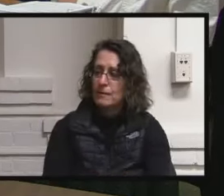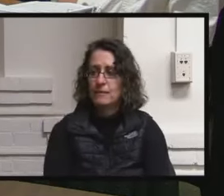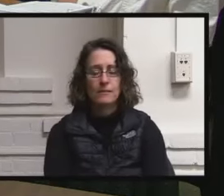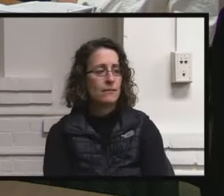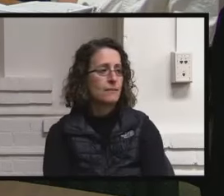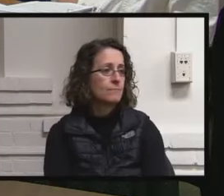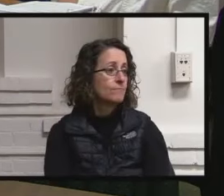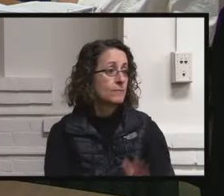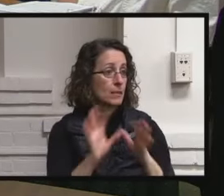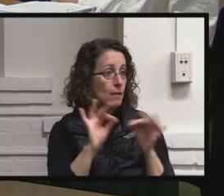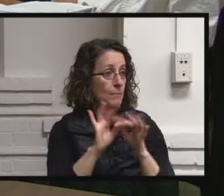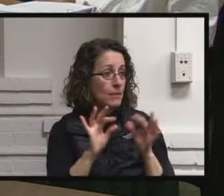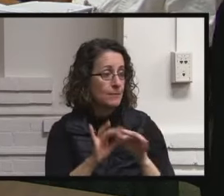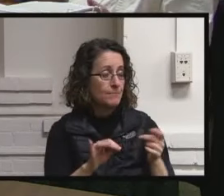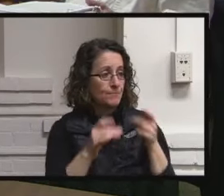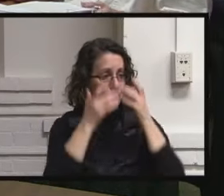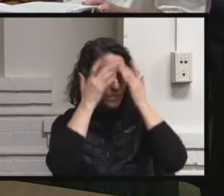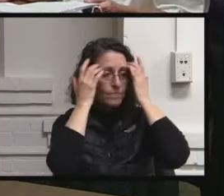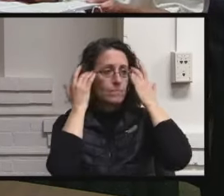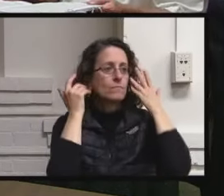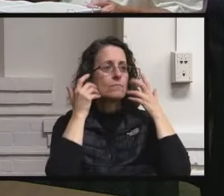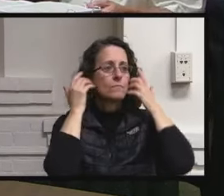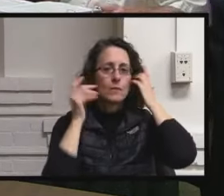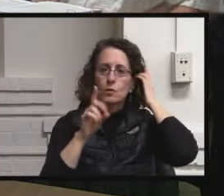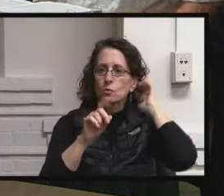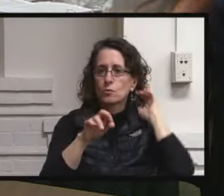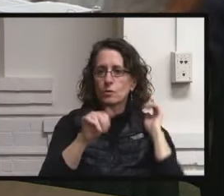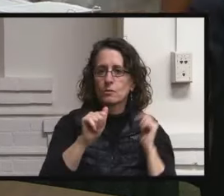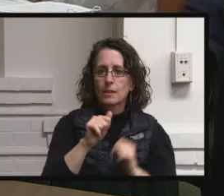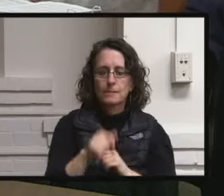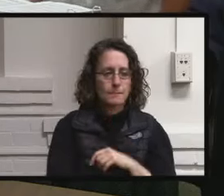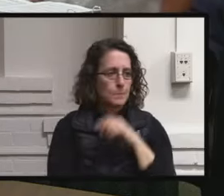other comments about these tax stabilization agreements? Dora?